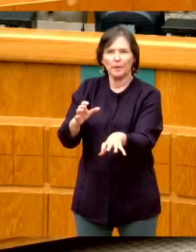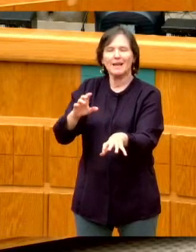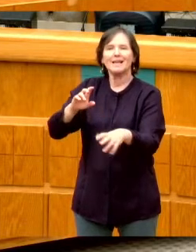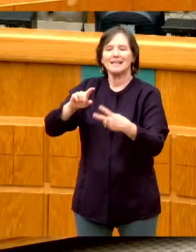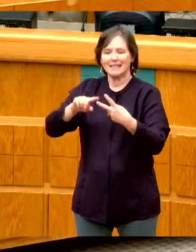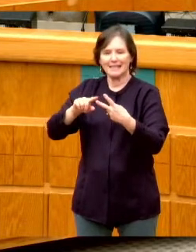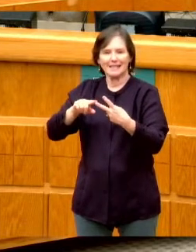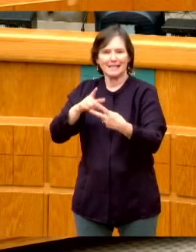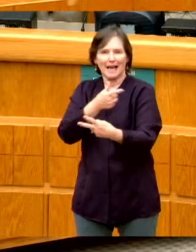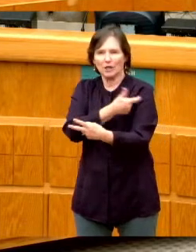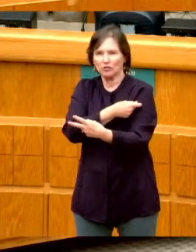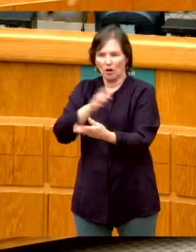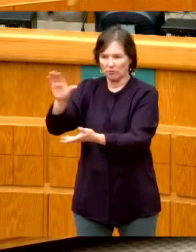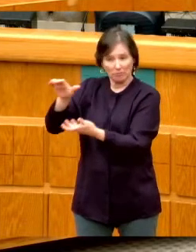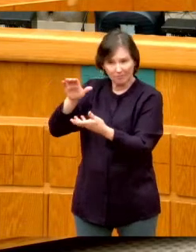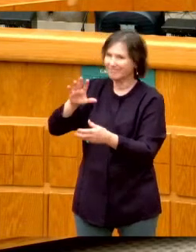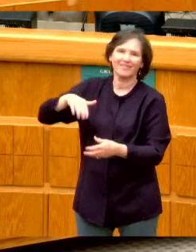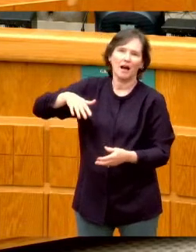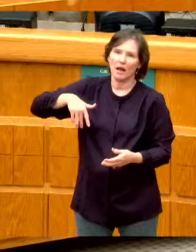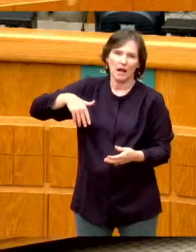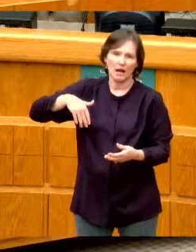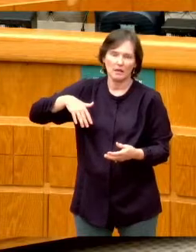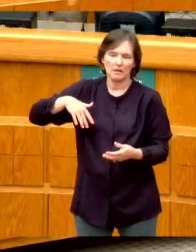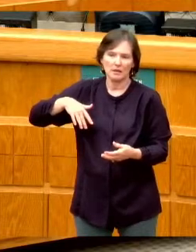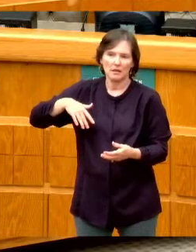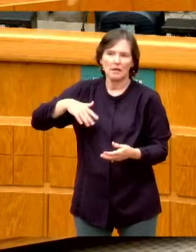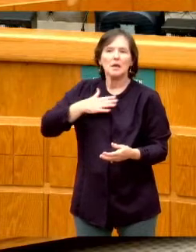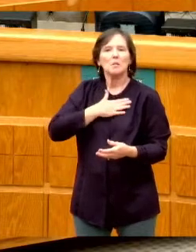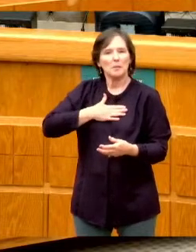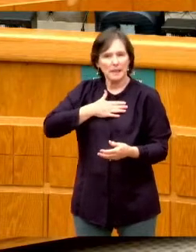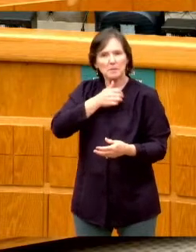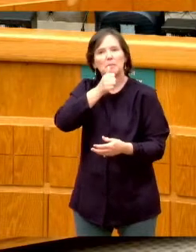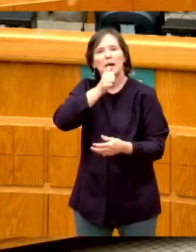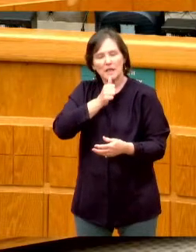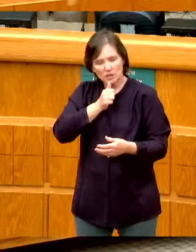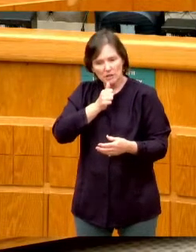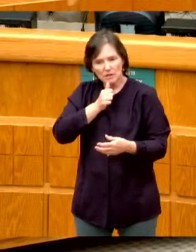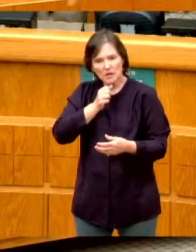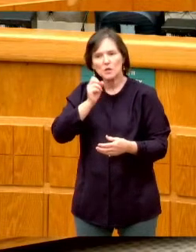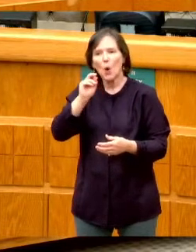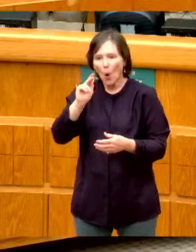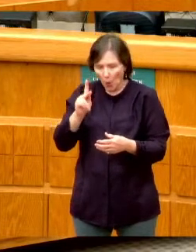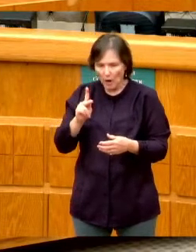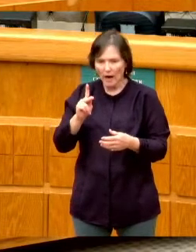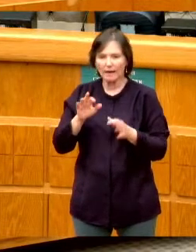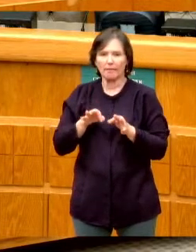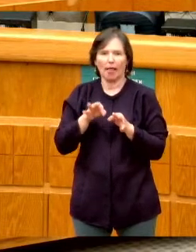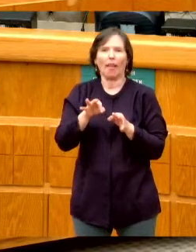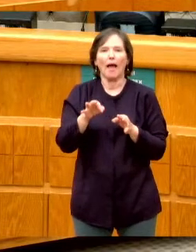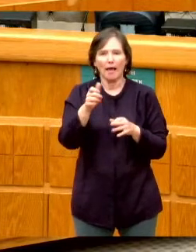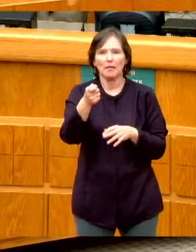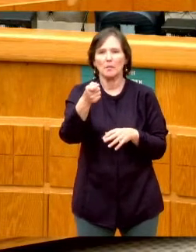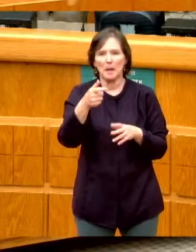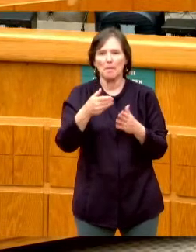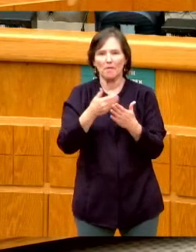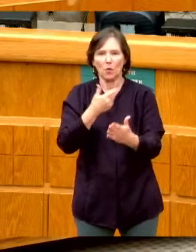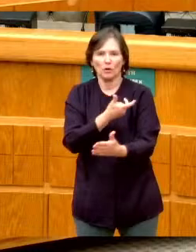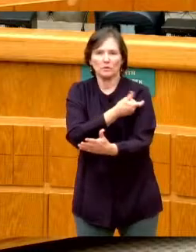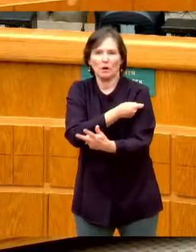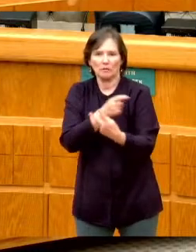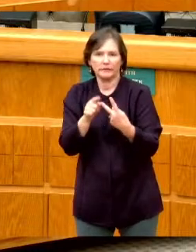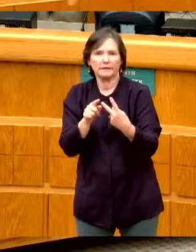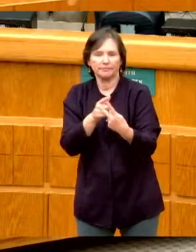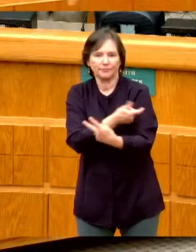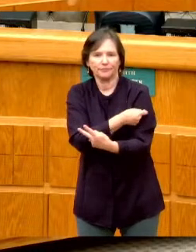arrived. So again, be patient, and we will notify you when they do. The good news is that for